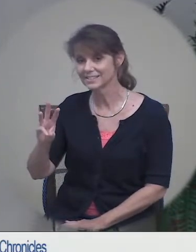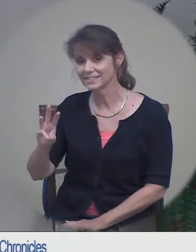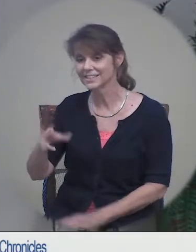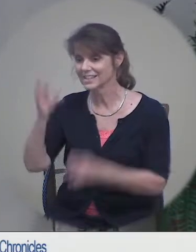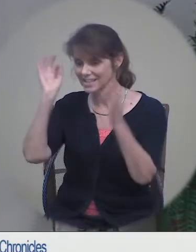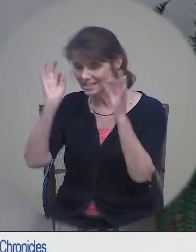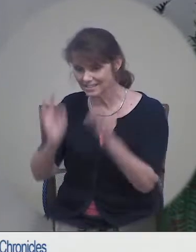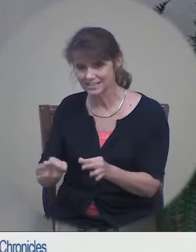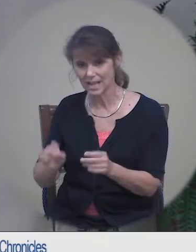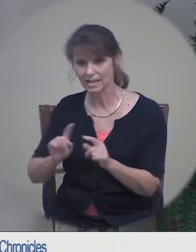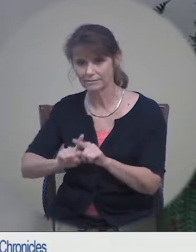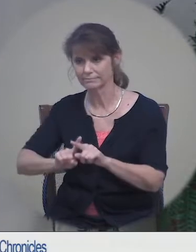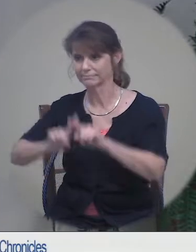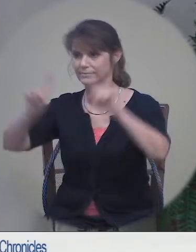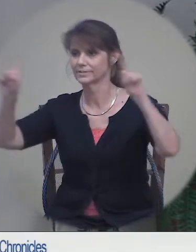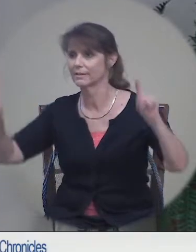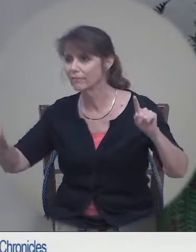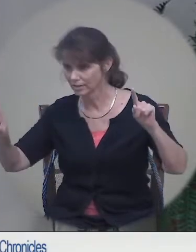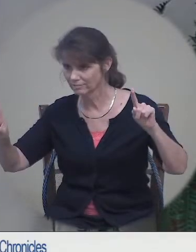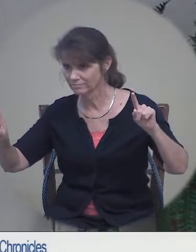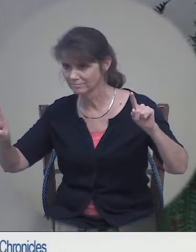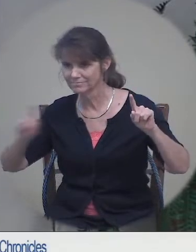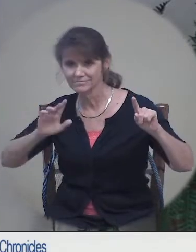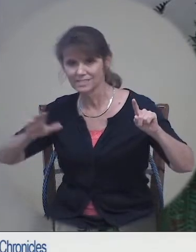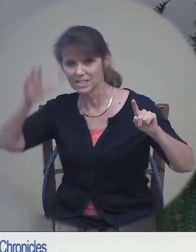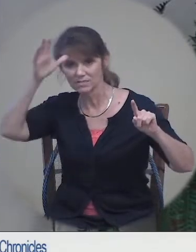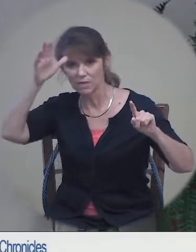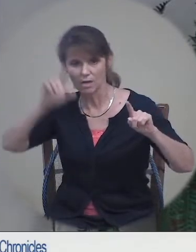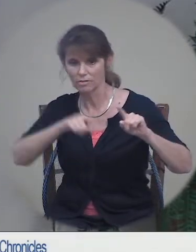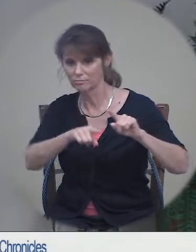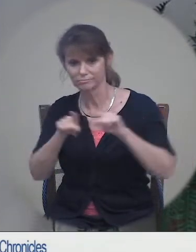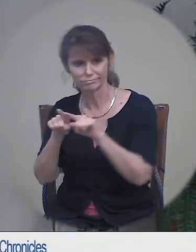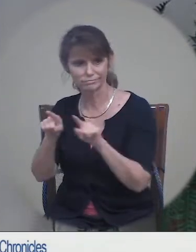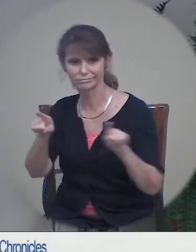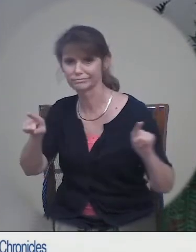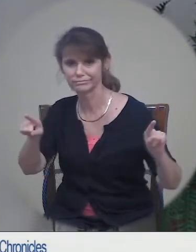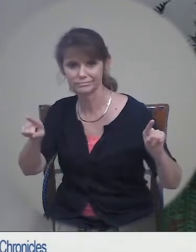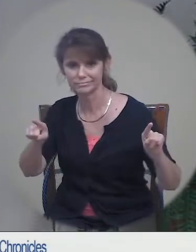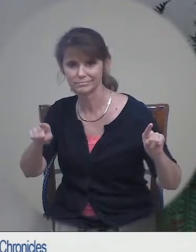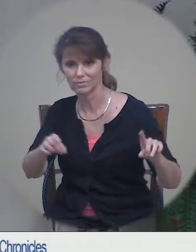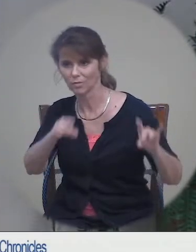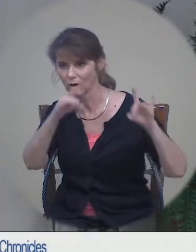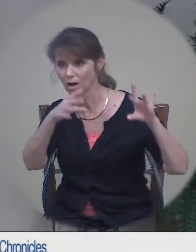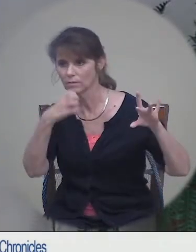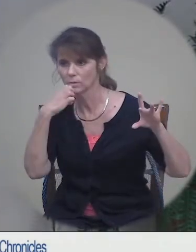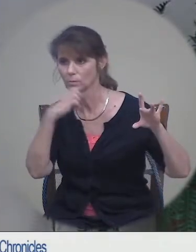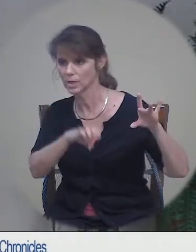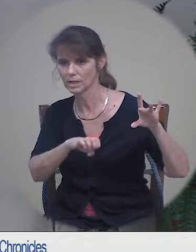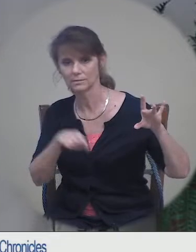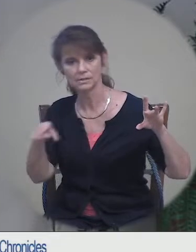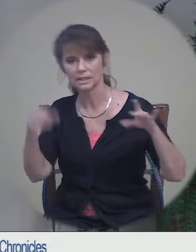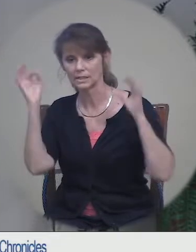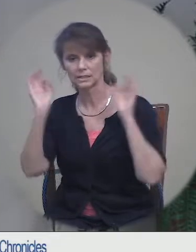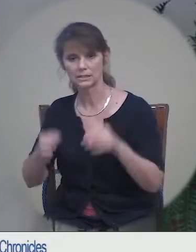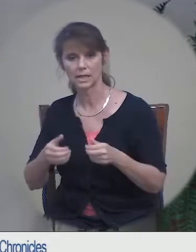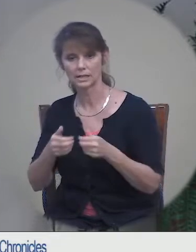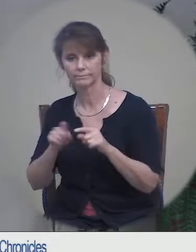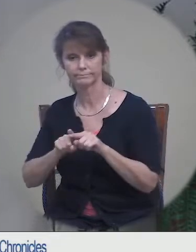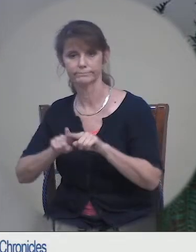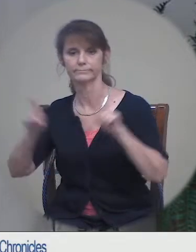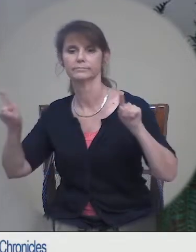life. He chose to live different than his father did. And I would suggest to you he probably did have